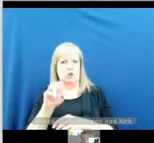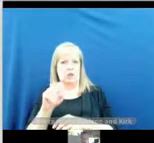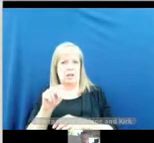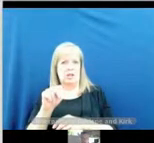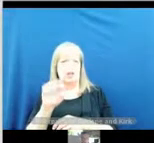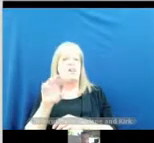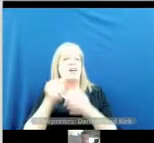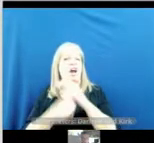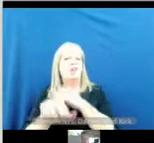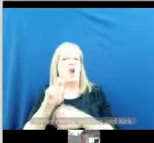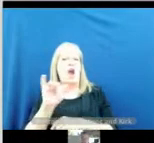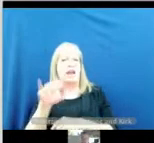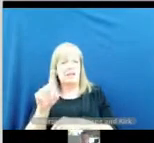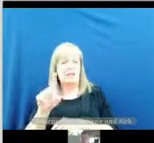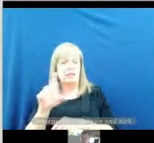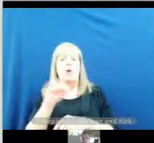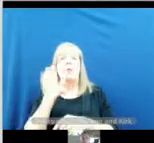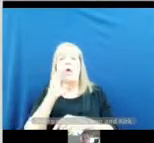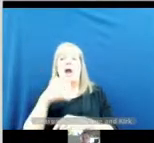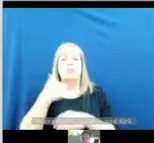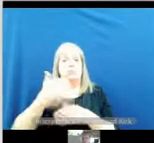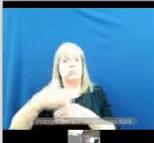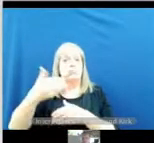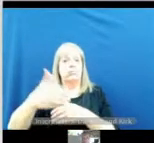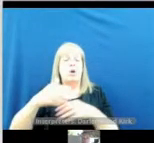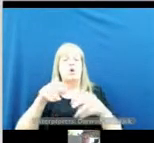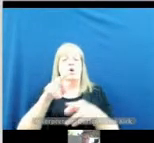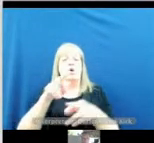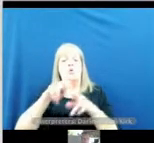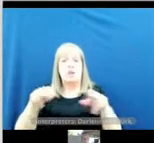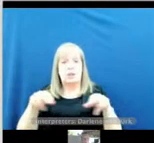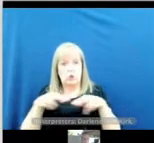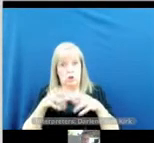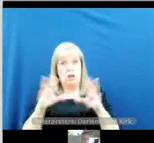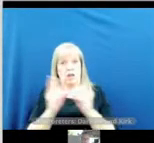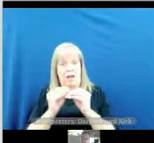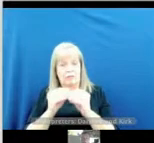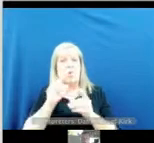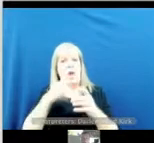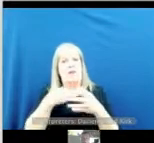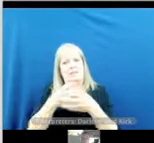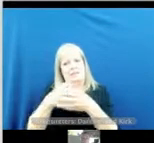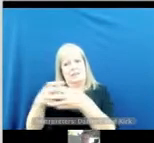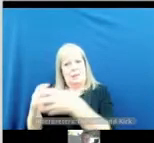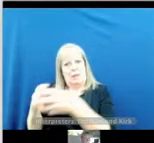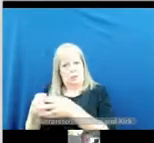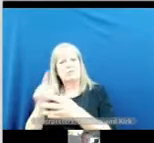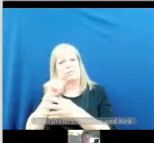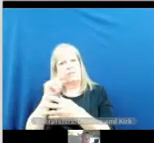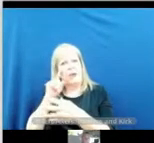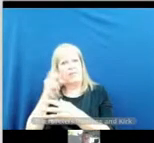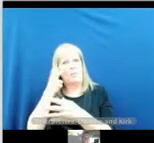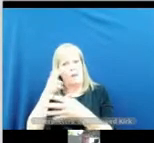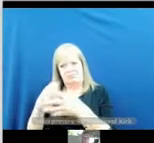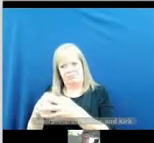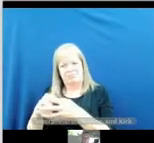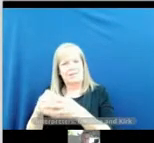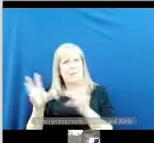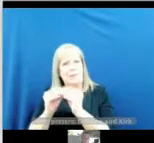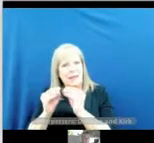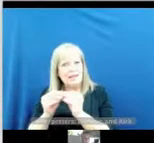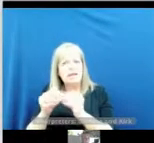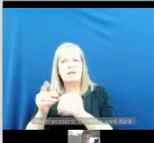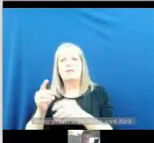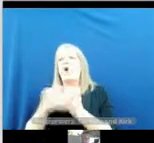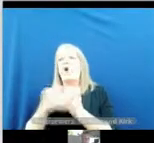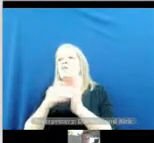when there's regional conferences, will host a separate deafblind member section meeting and oftentimes fundraisers and different professional